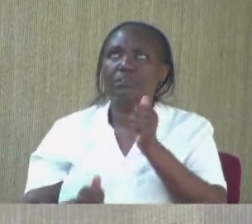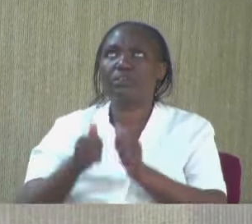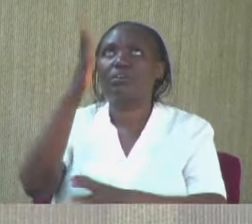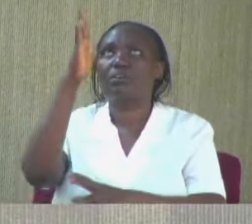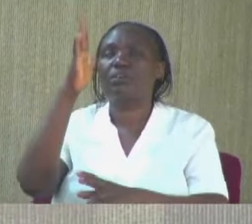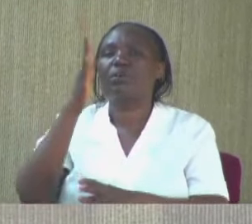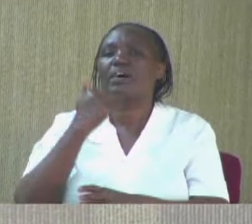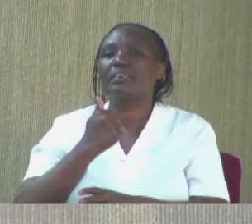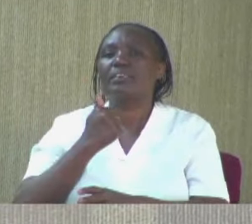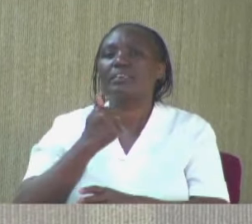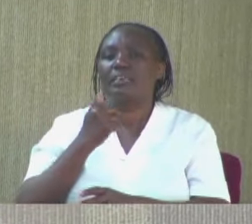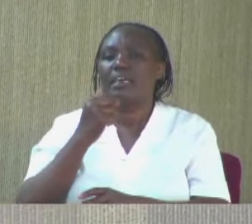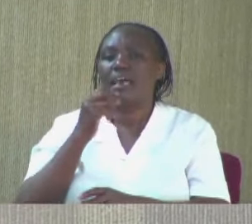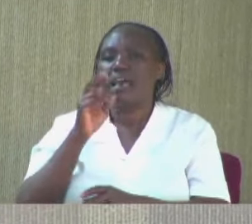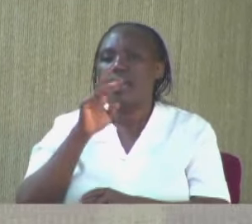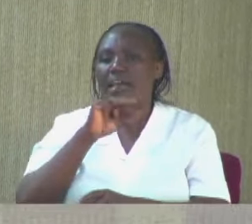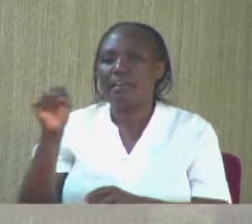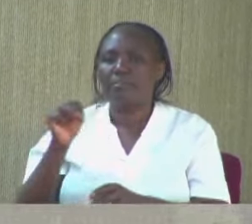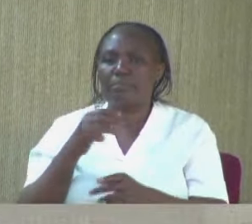Lastly,